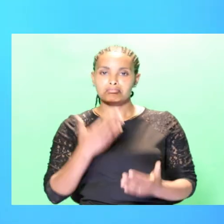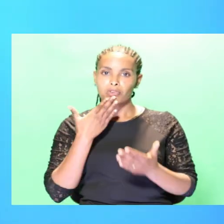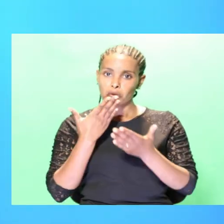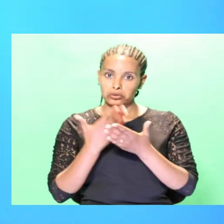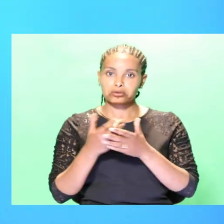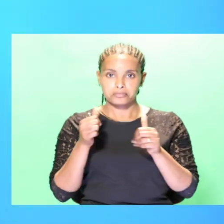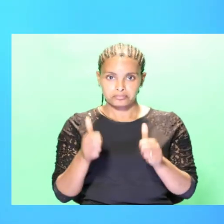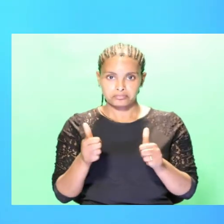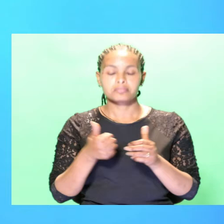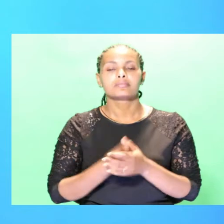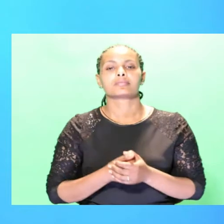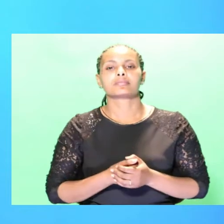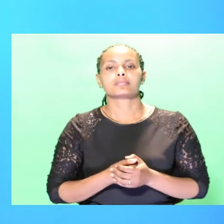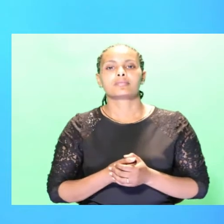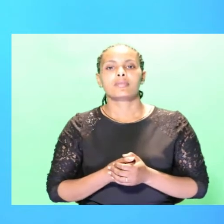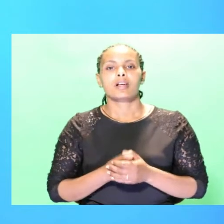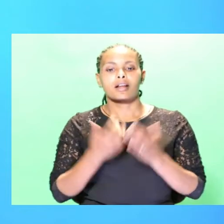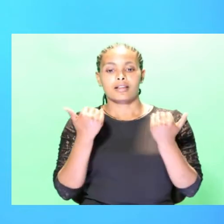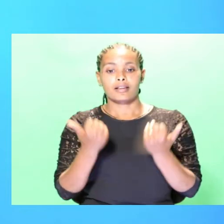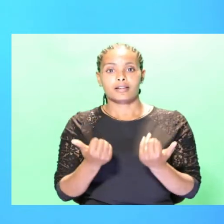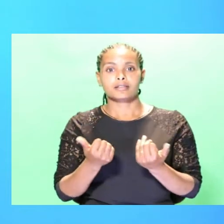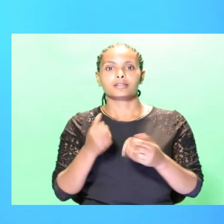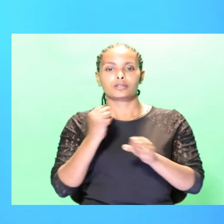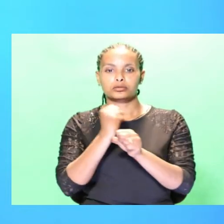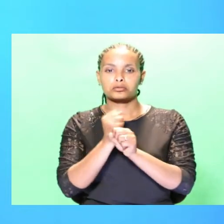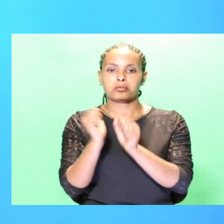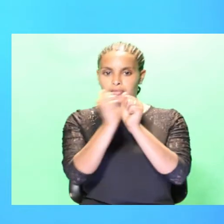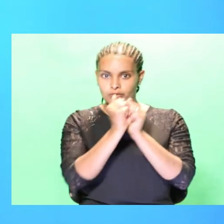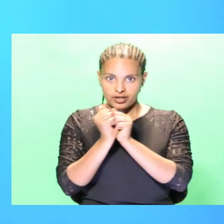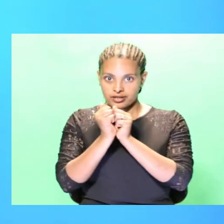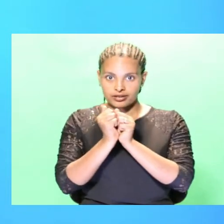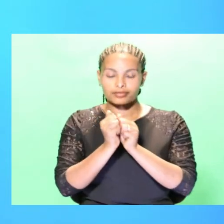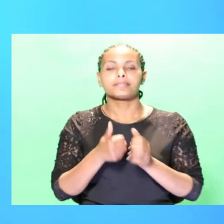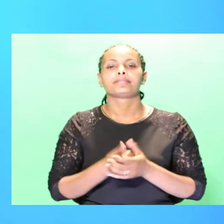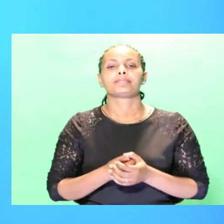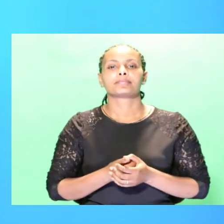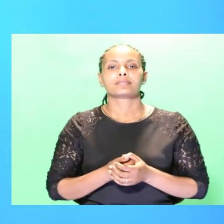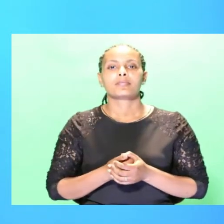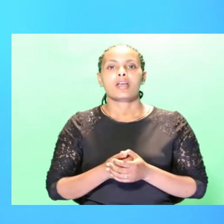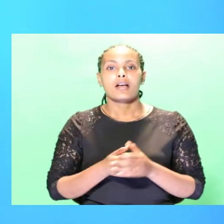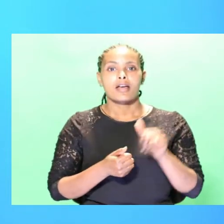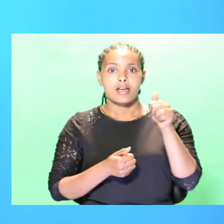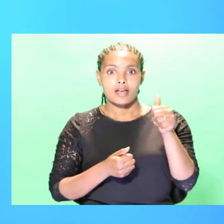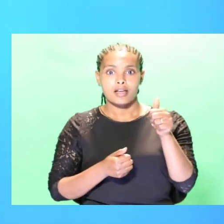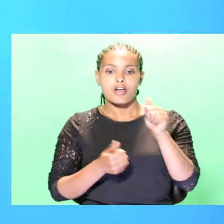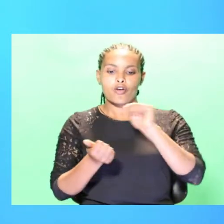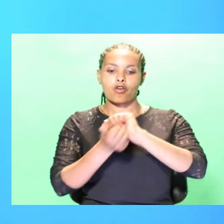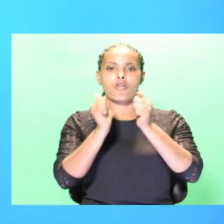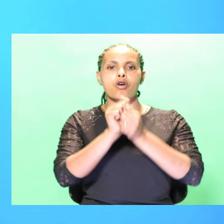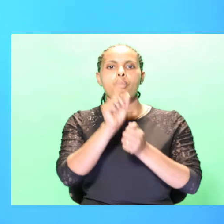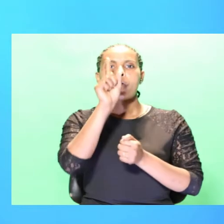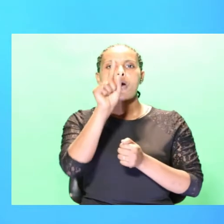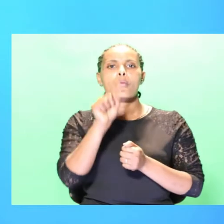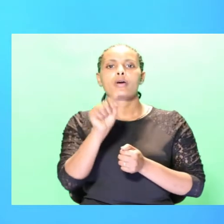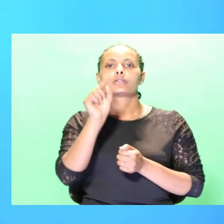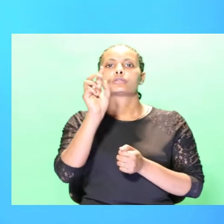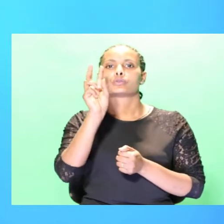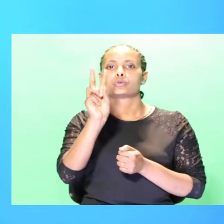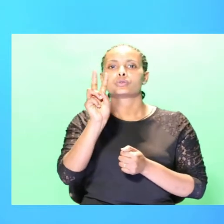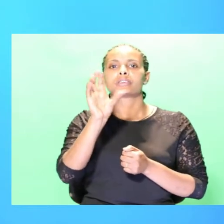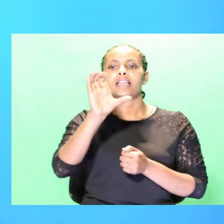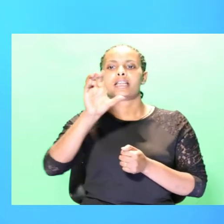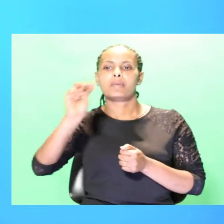Good. Let us do together. M. Convert 1.2 centimeter